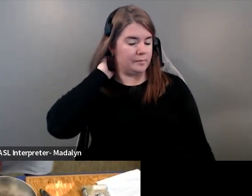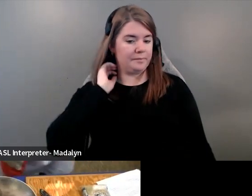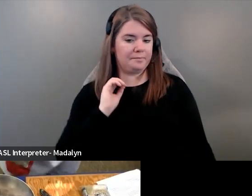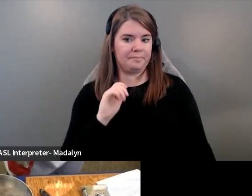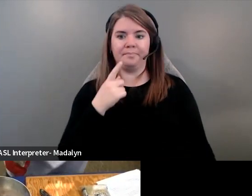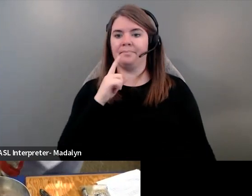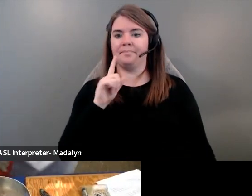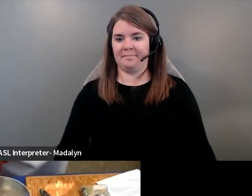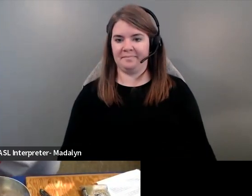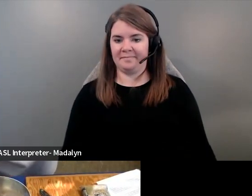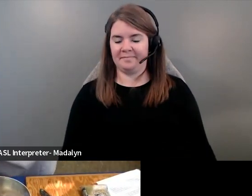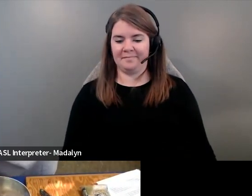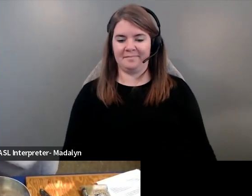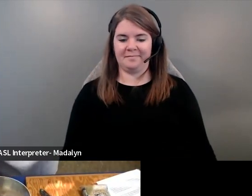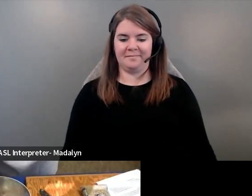go.